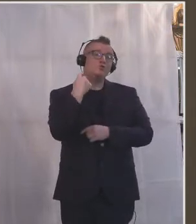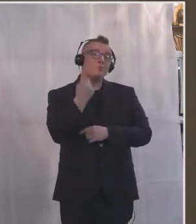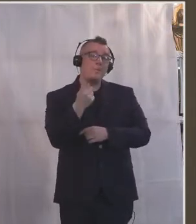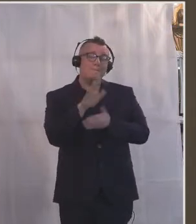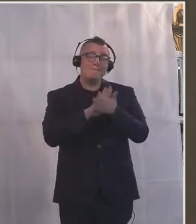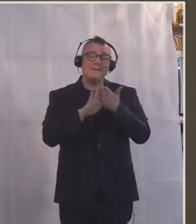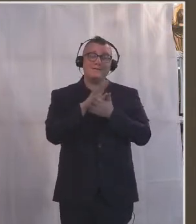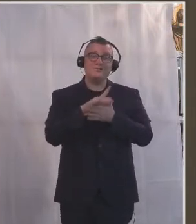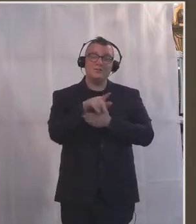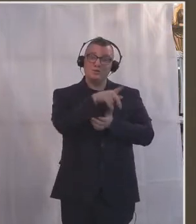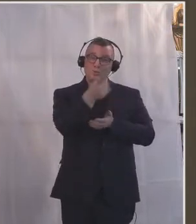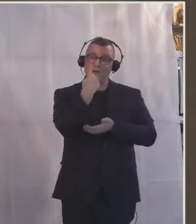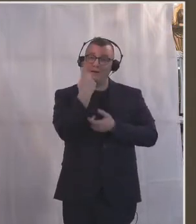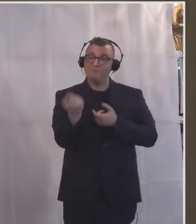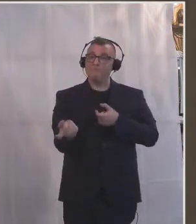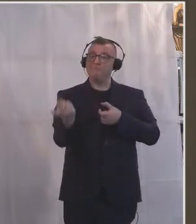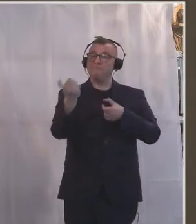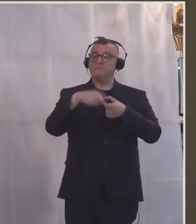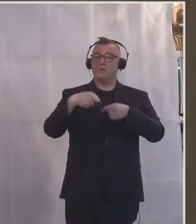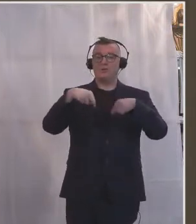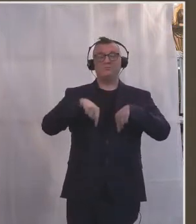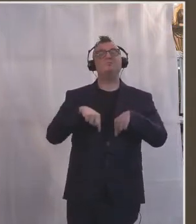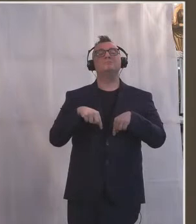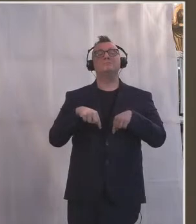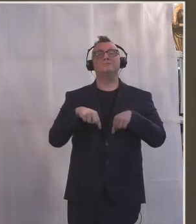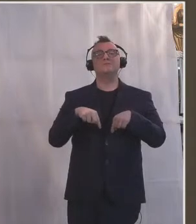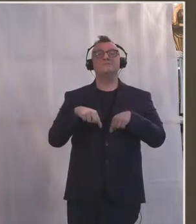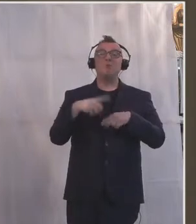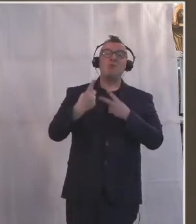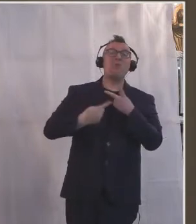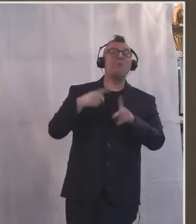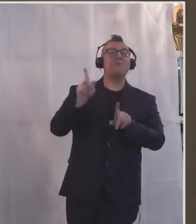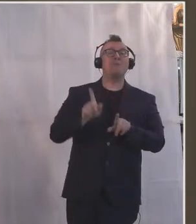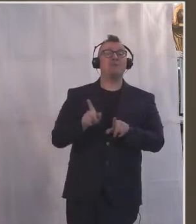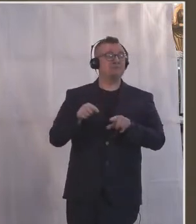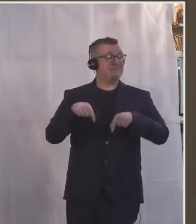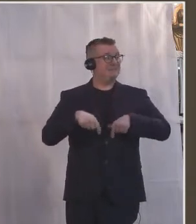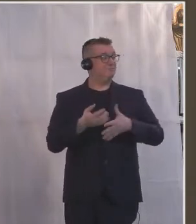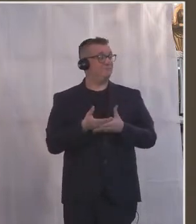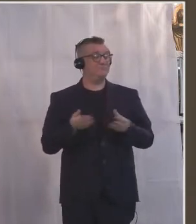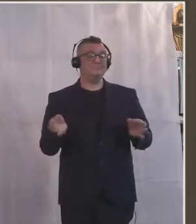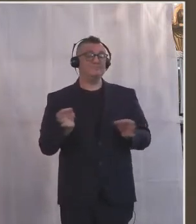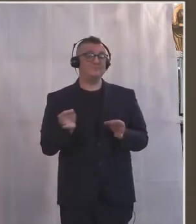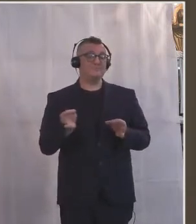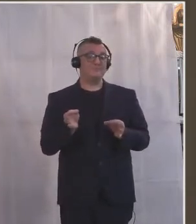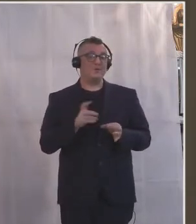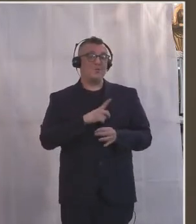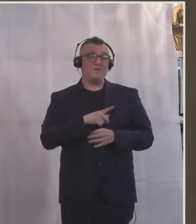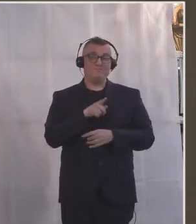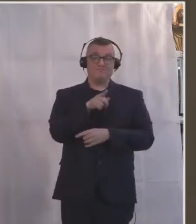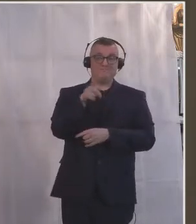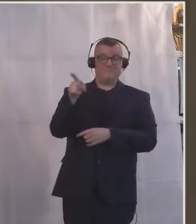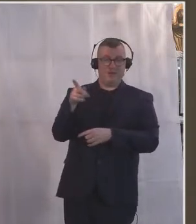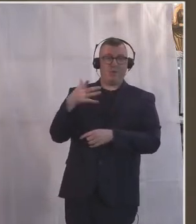in helping all the other people who are not in this room today. Because they're the ones that we want to come back and be in this room today. So